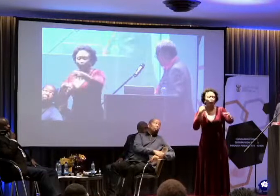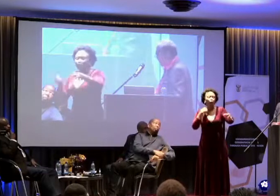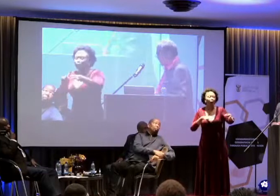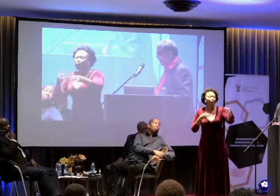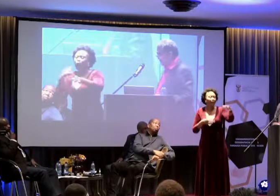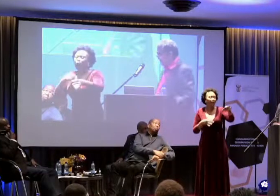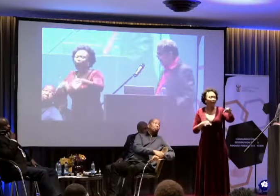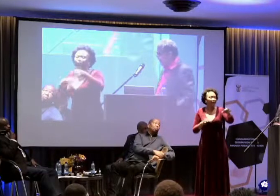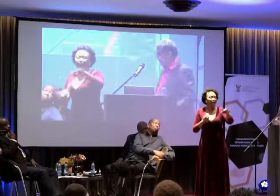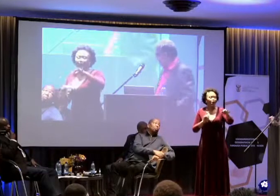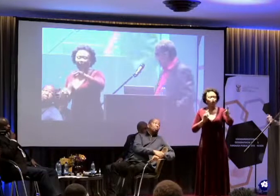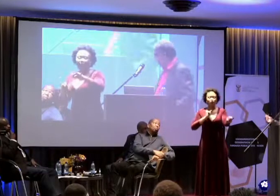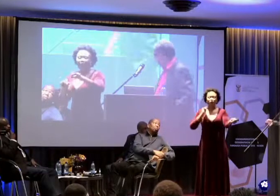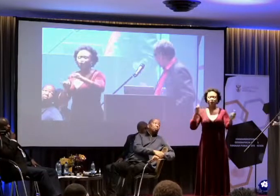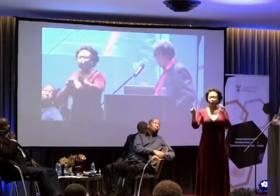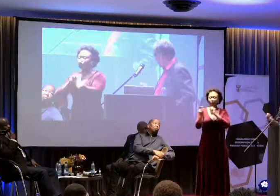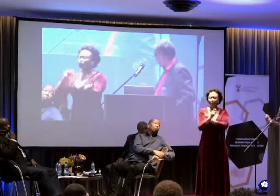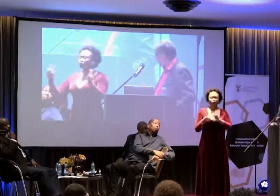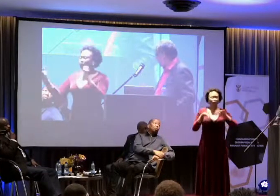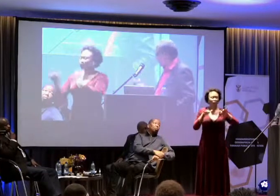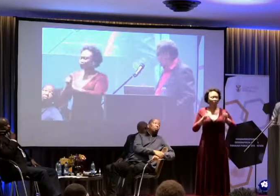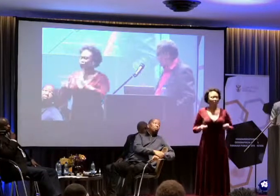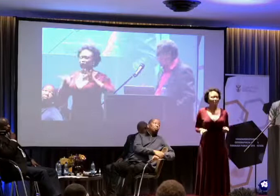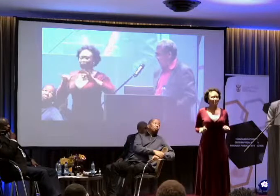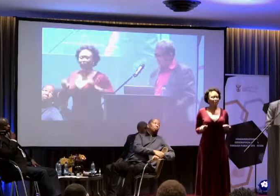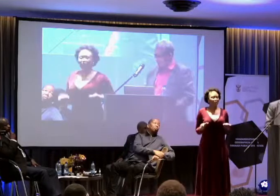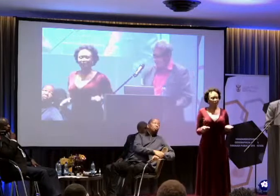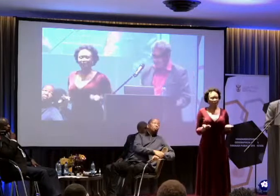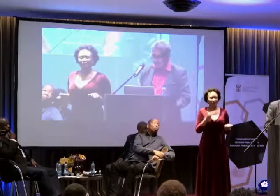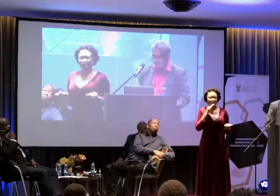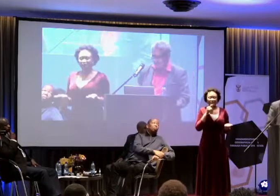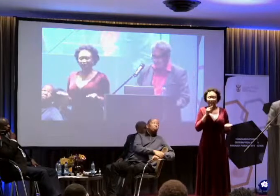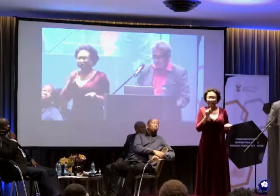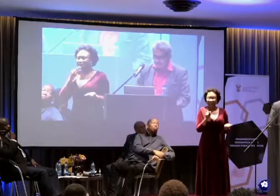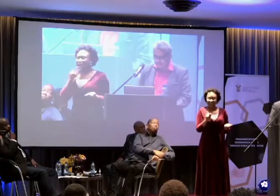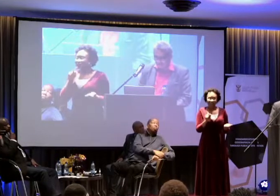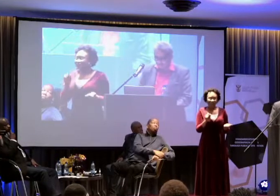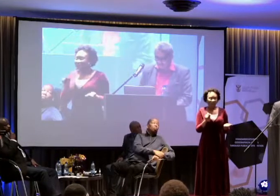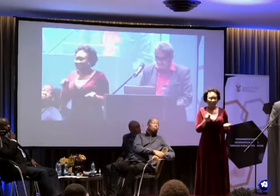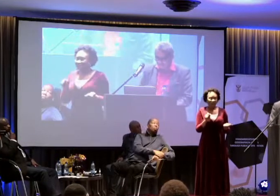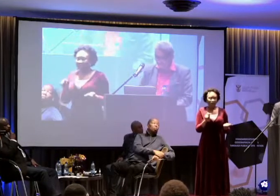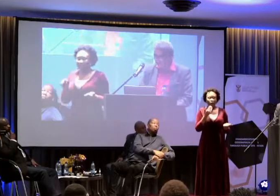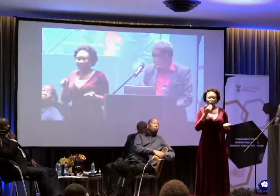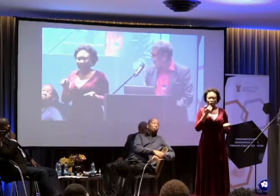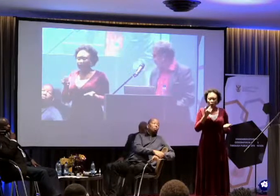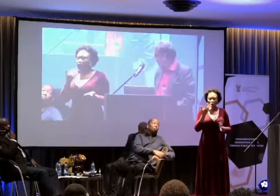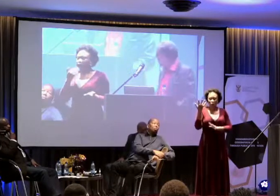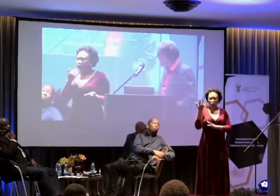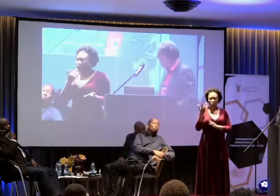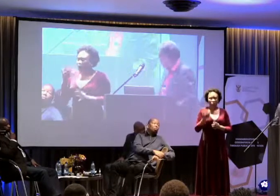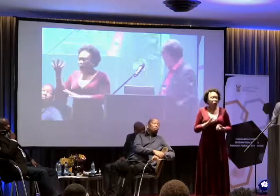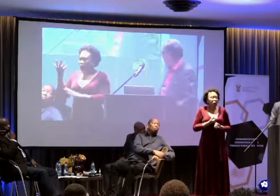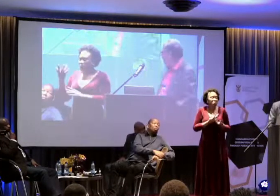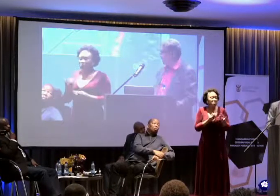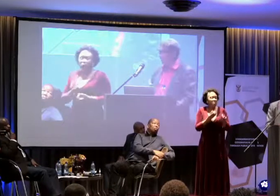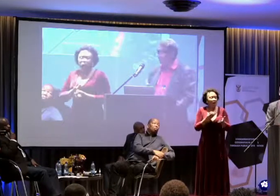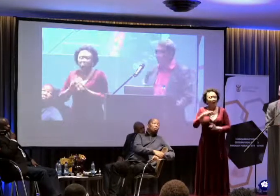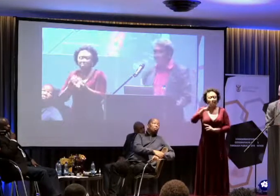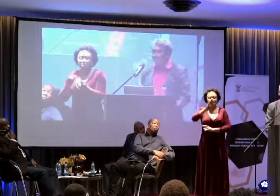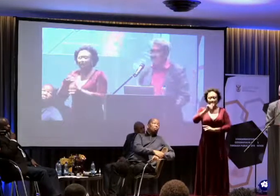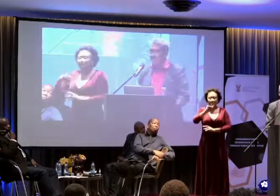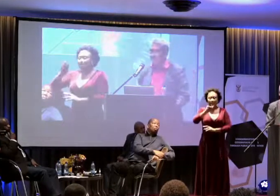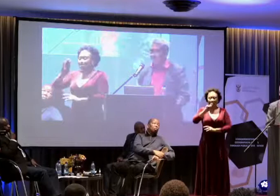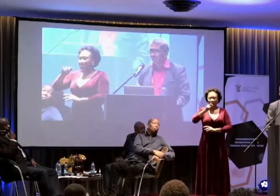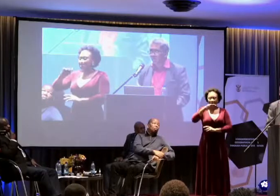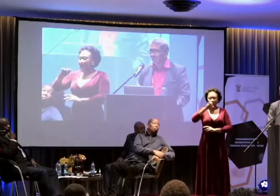the public service, and that is shortly mentioned as the Batupele principle. Certainly, consultation